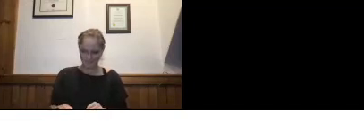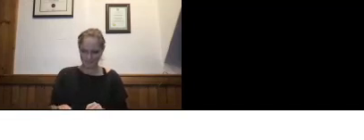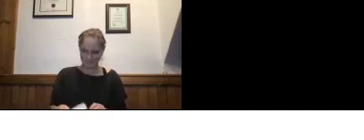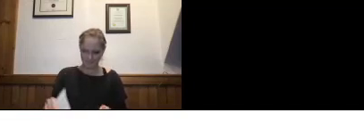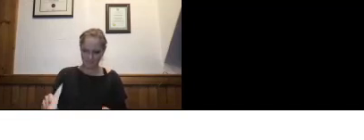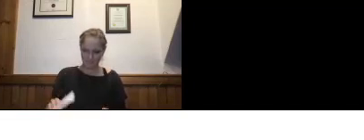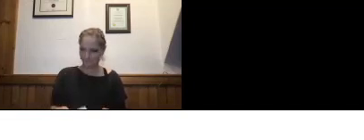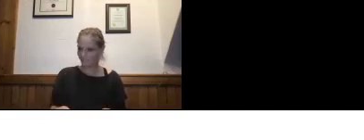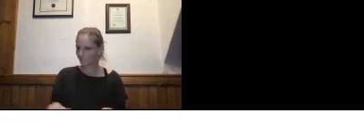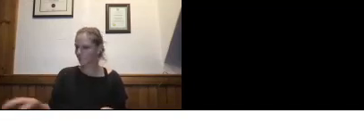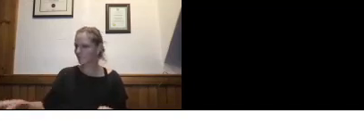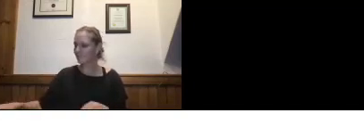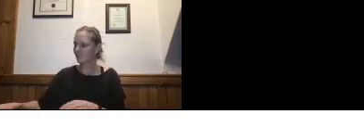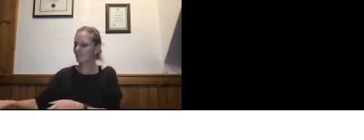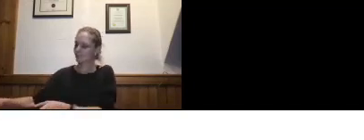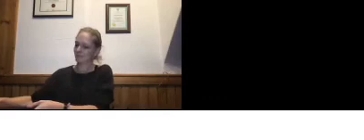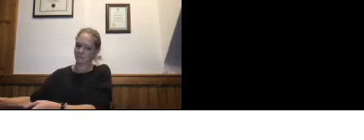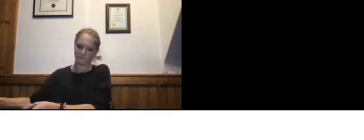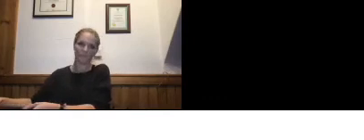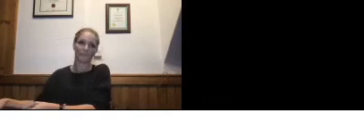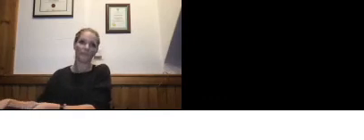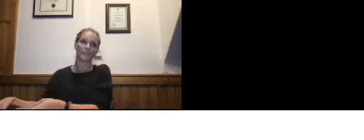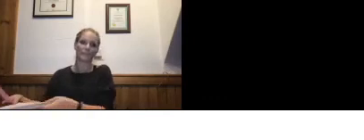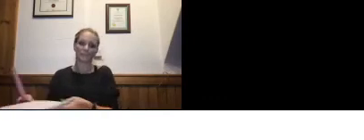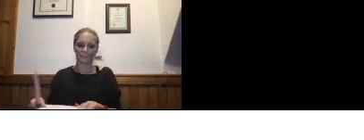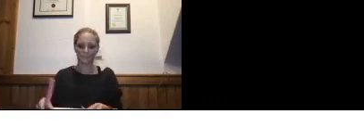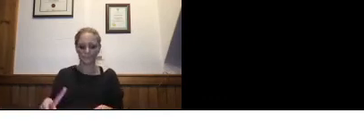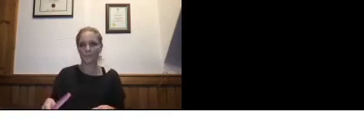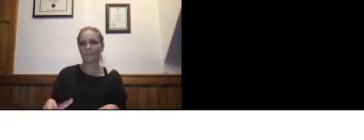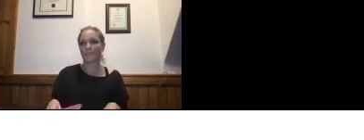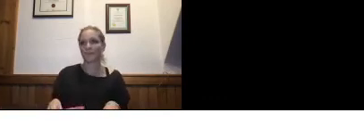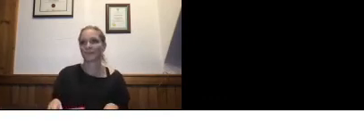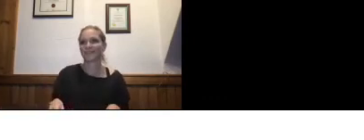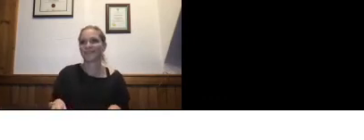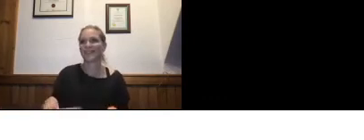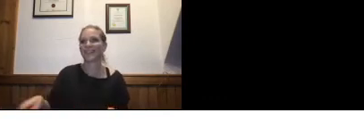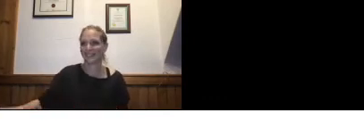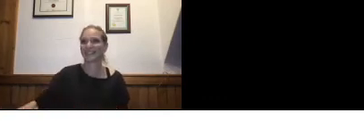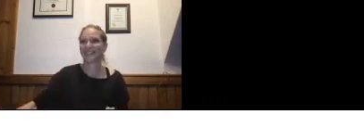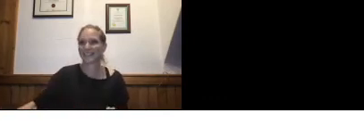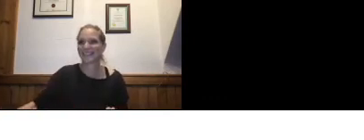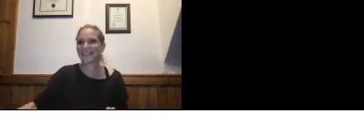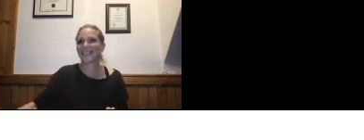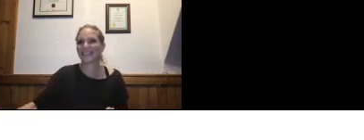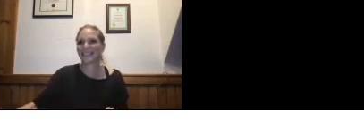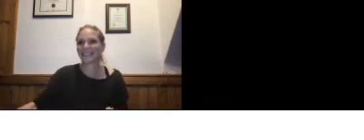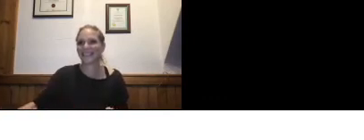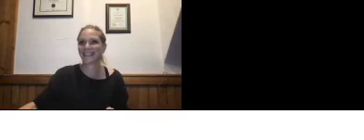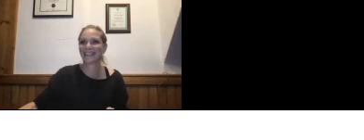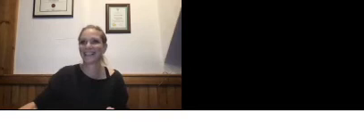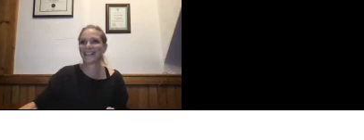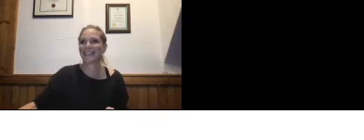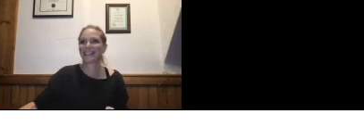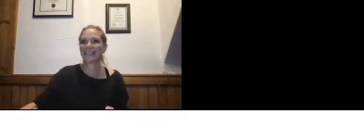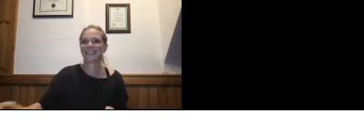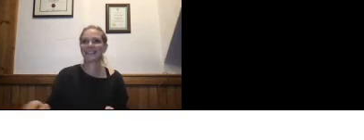of understanding about how all this works. We've got a Hermione Granger in our midst as well. Excellent.